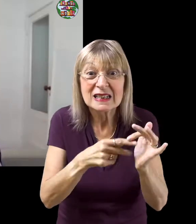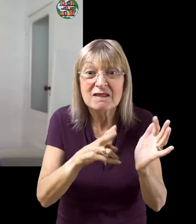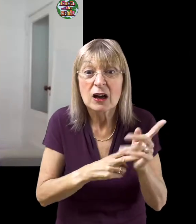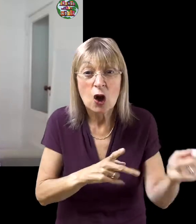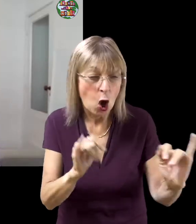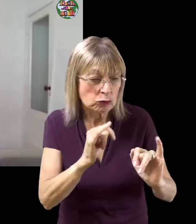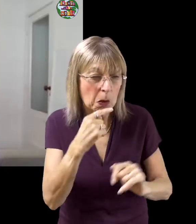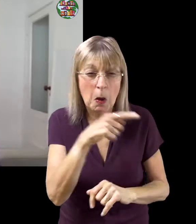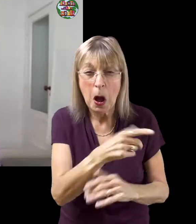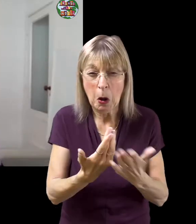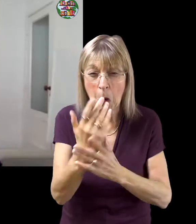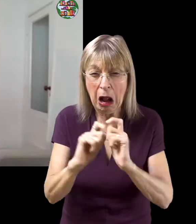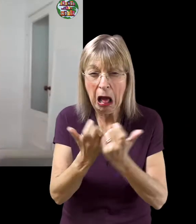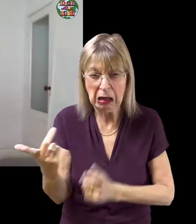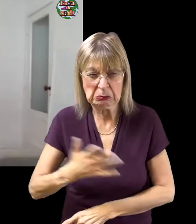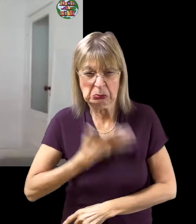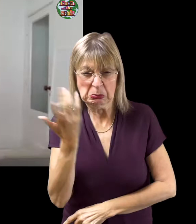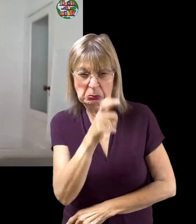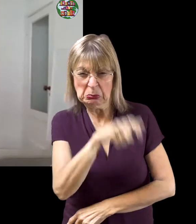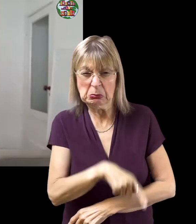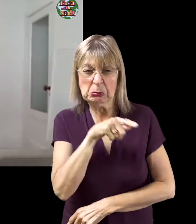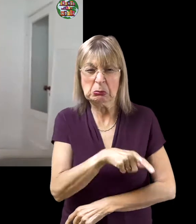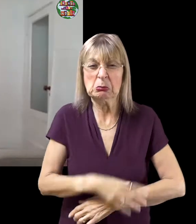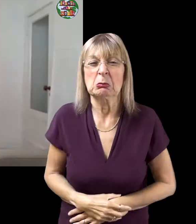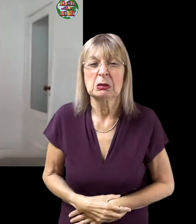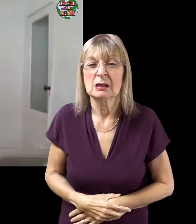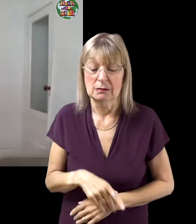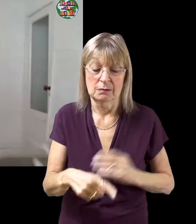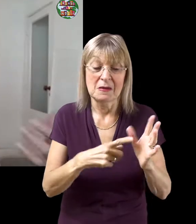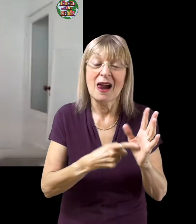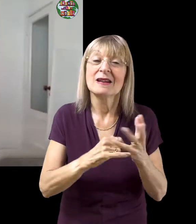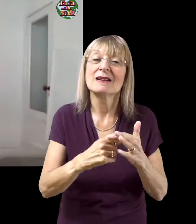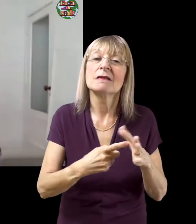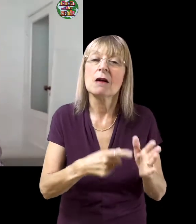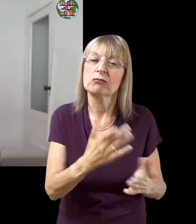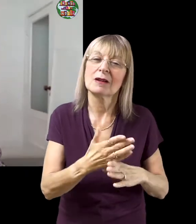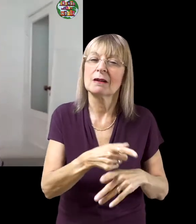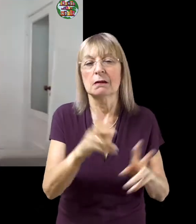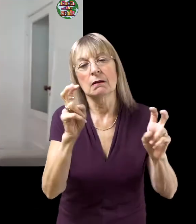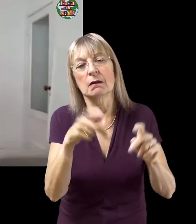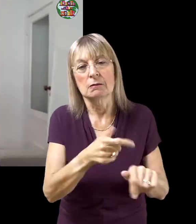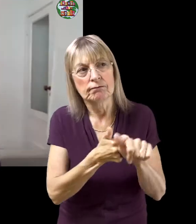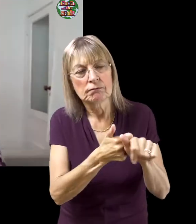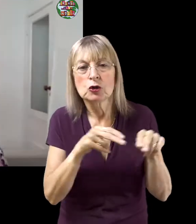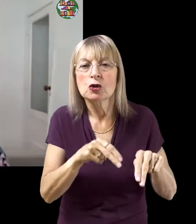belongs to Sven, the horrid boy from her new class. Alaska is now his assistant's